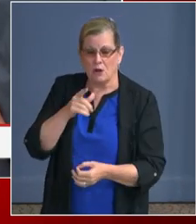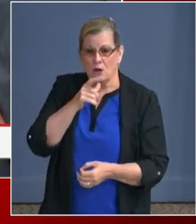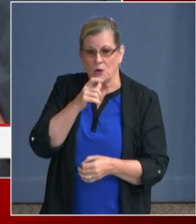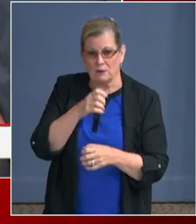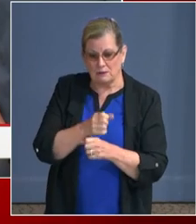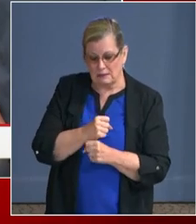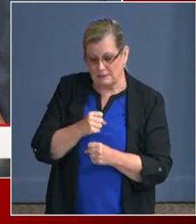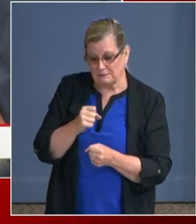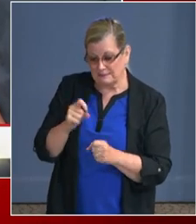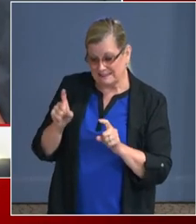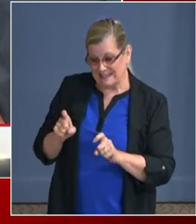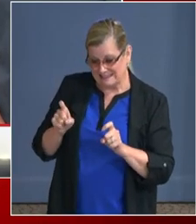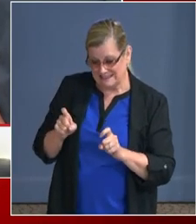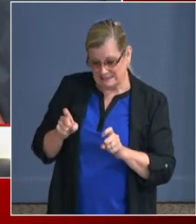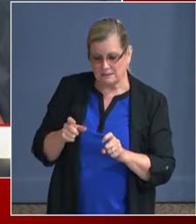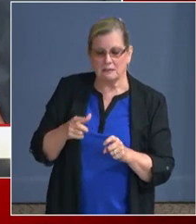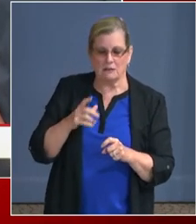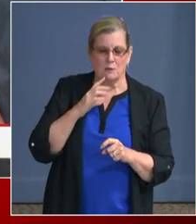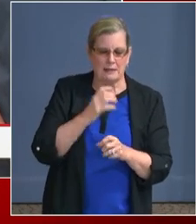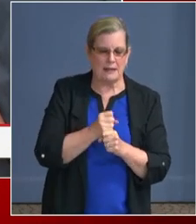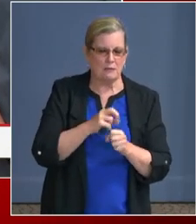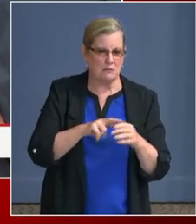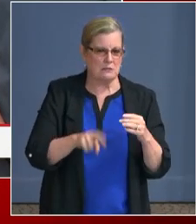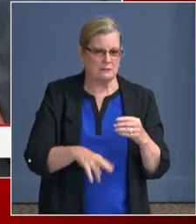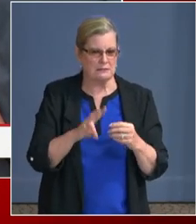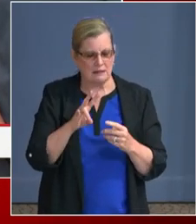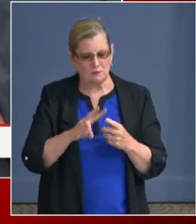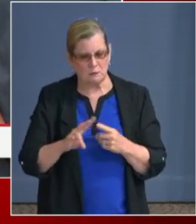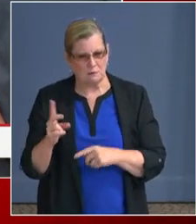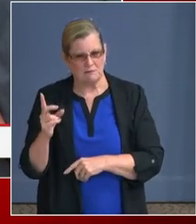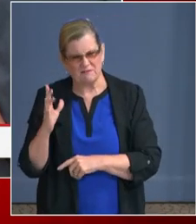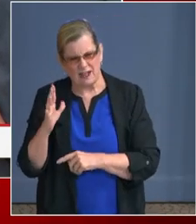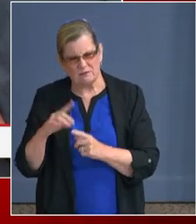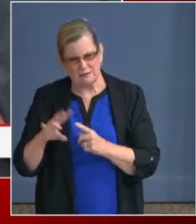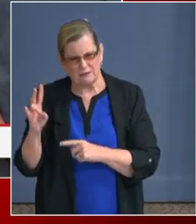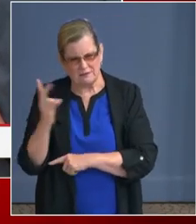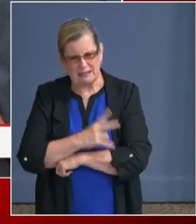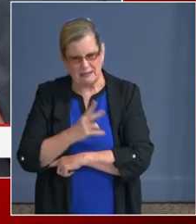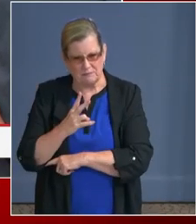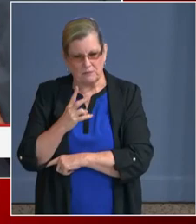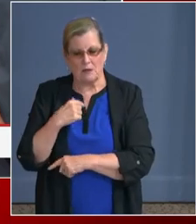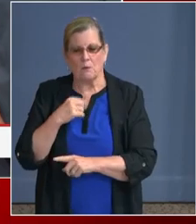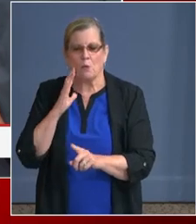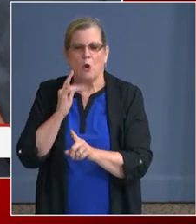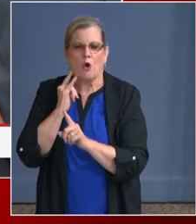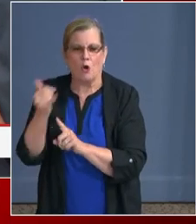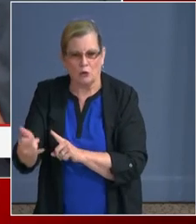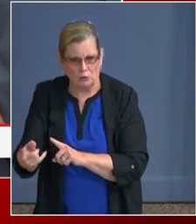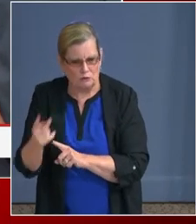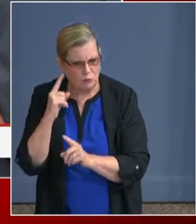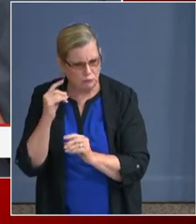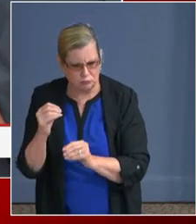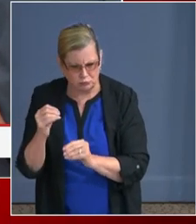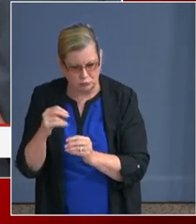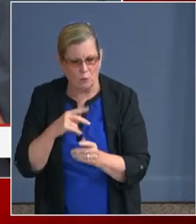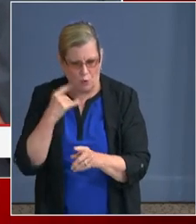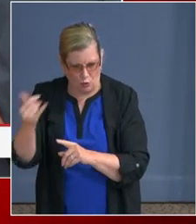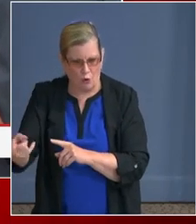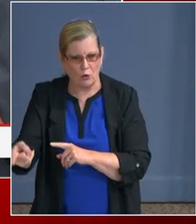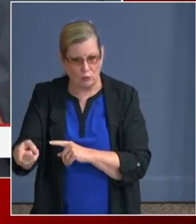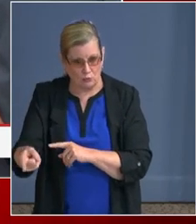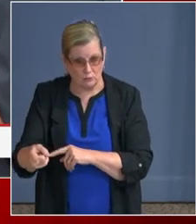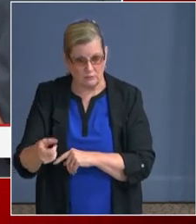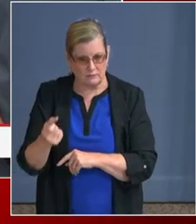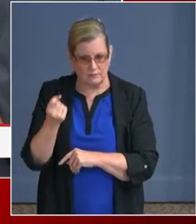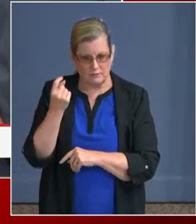days. And if they don't call, we call them if we get the inconclusive earlier than that, and talk them through what had happened. To the best of our